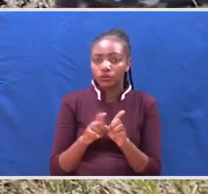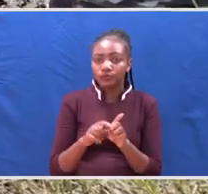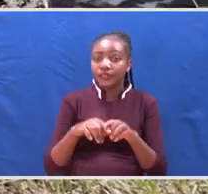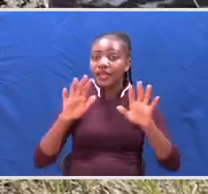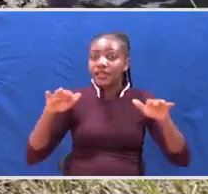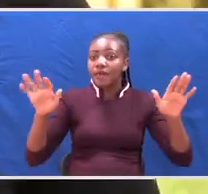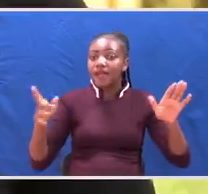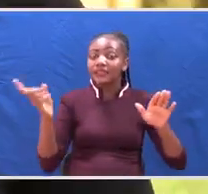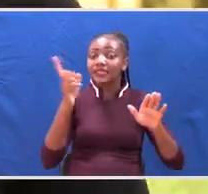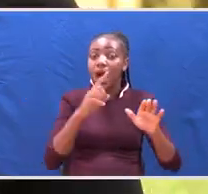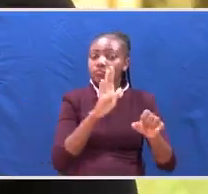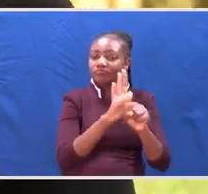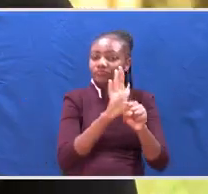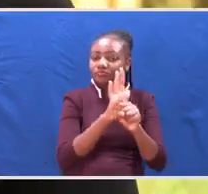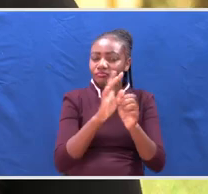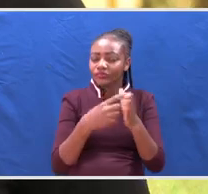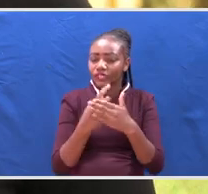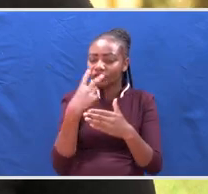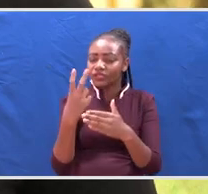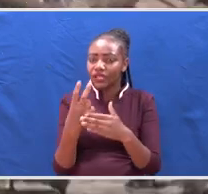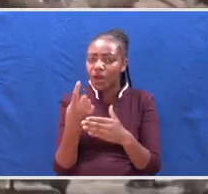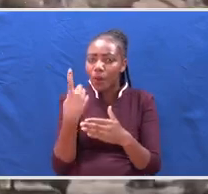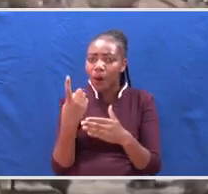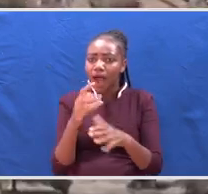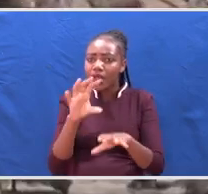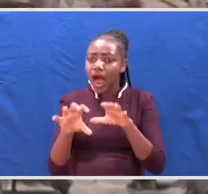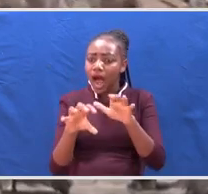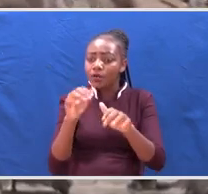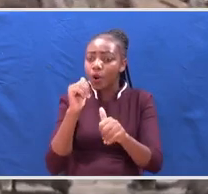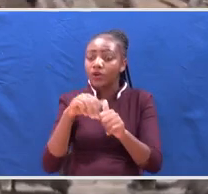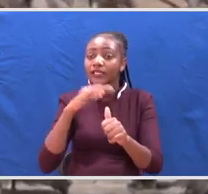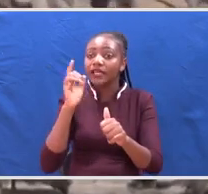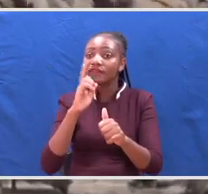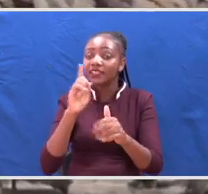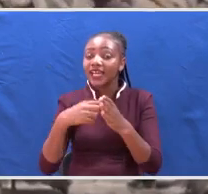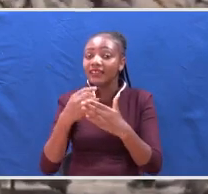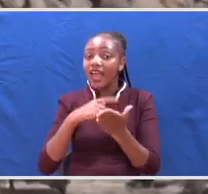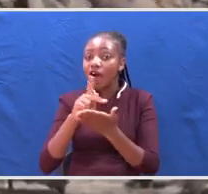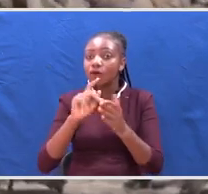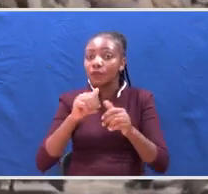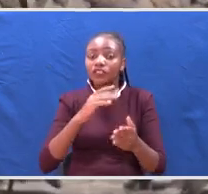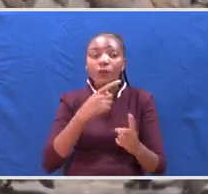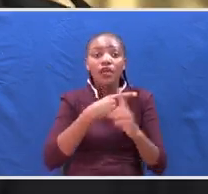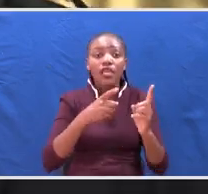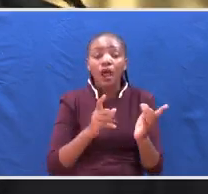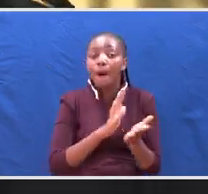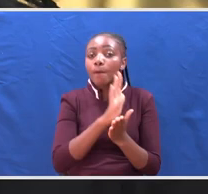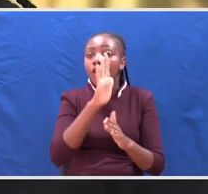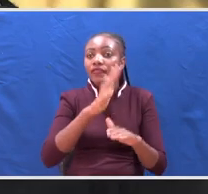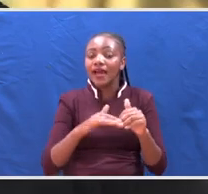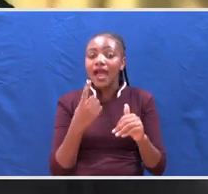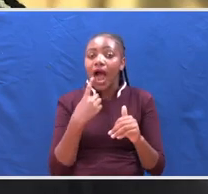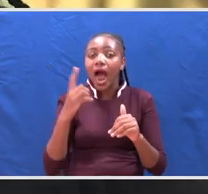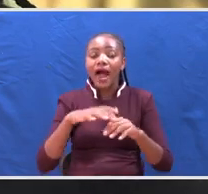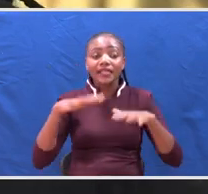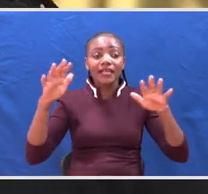in large numbers, you get that one carcass, which is poisoned, can kill more than 100 vultures at a go. Some people